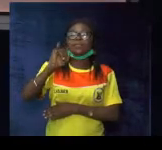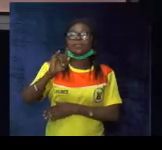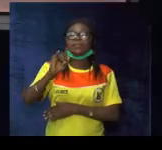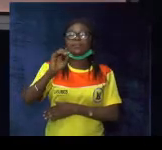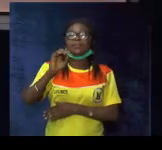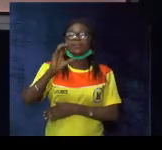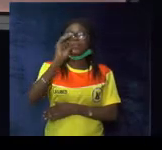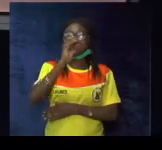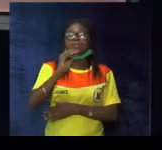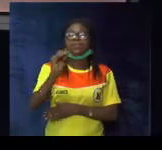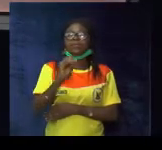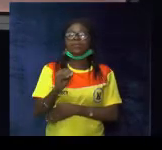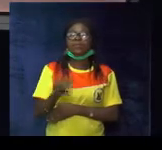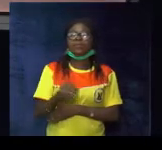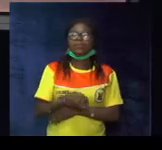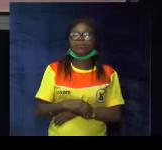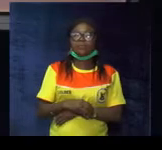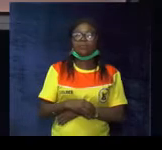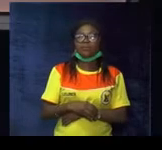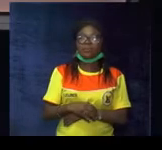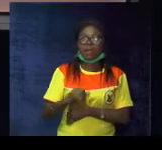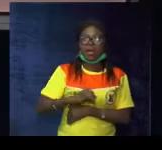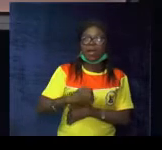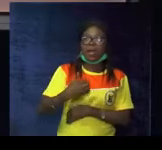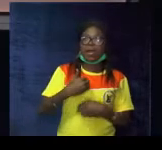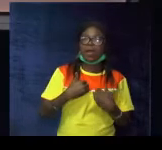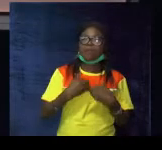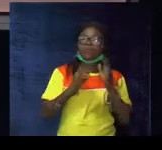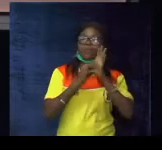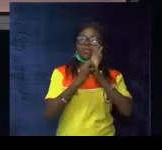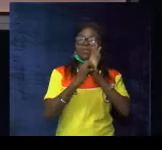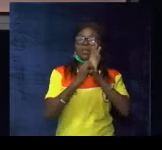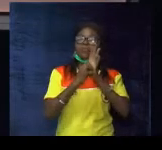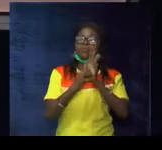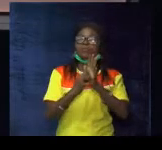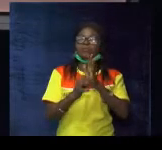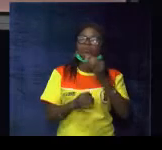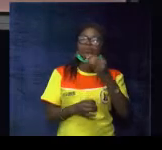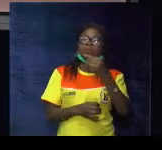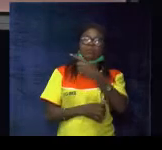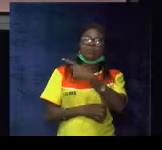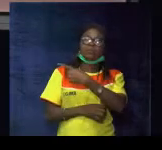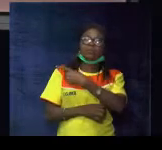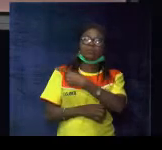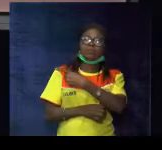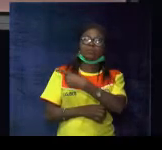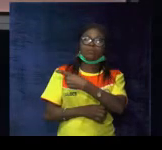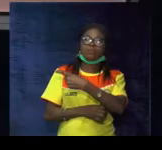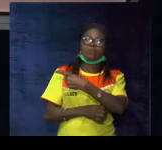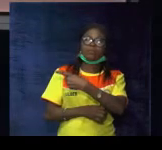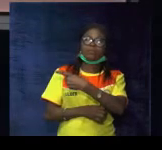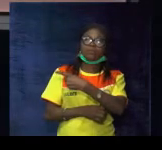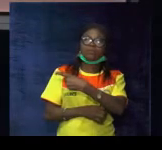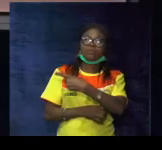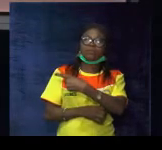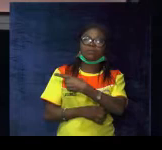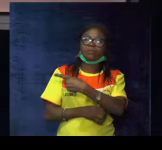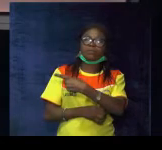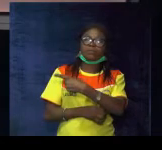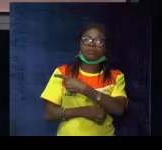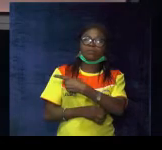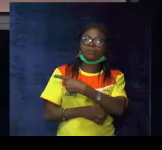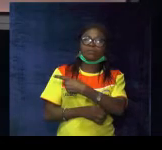because if I draw, this is a circle. Let's just take this one as a circle. And I have a quadrant here. Then this will be